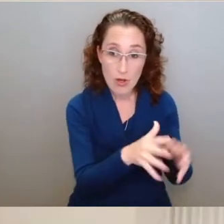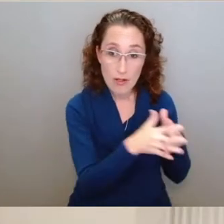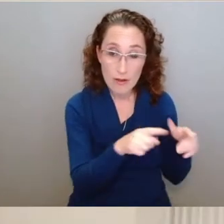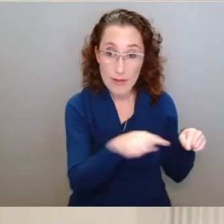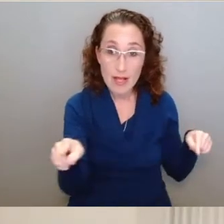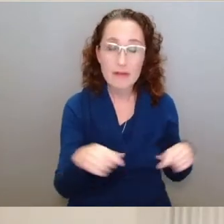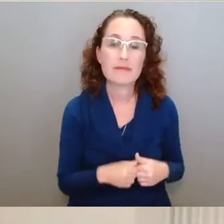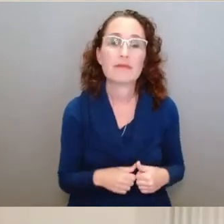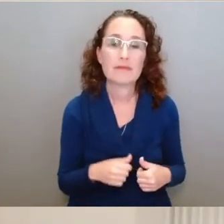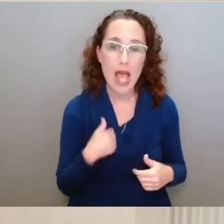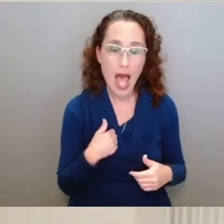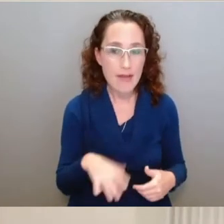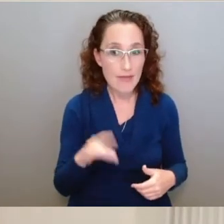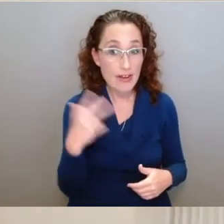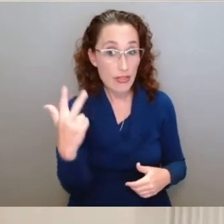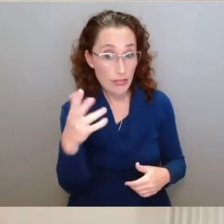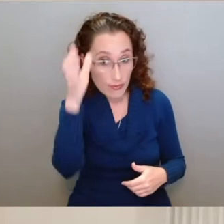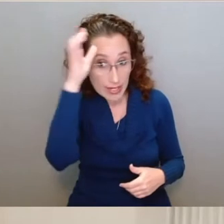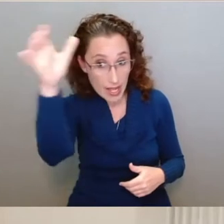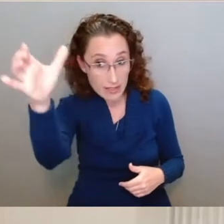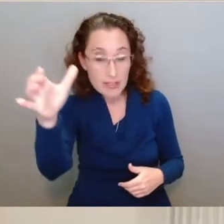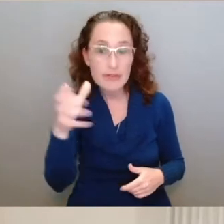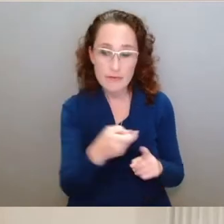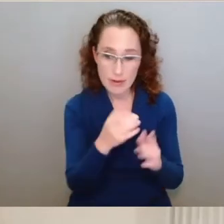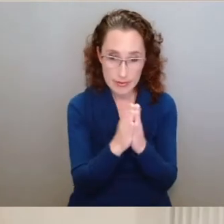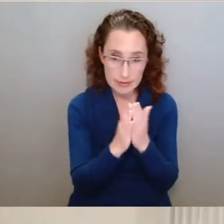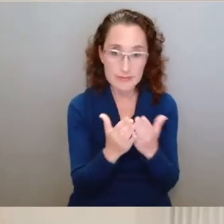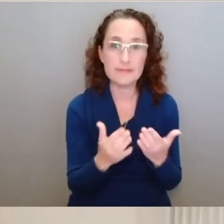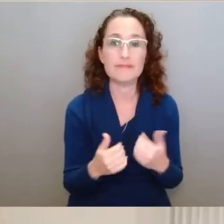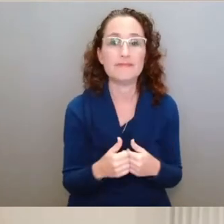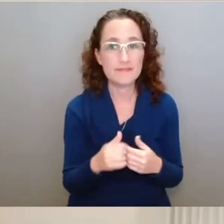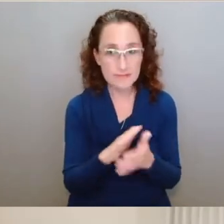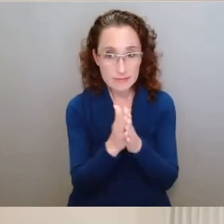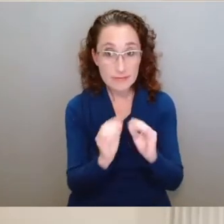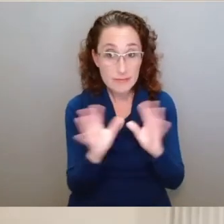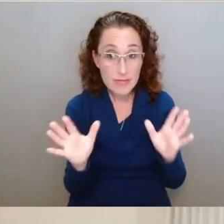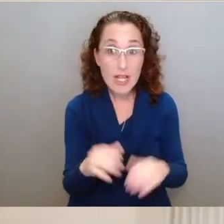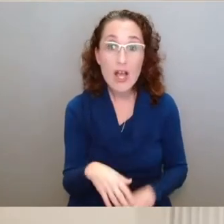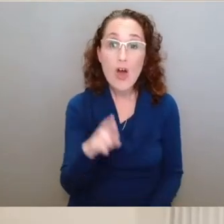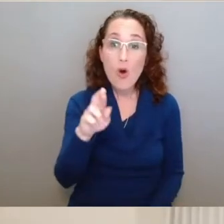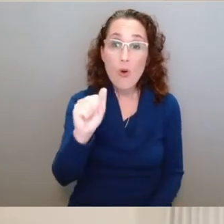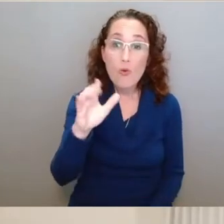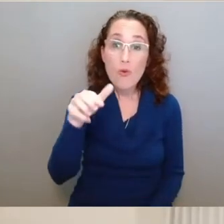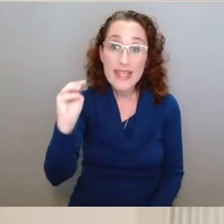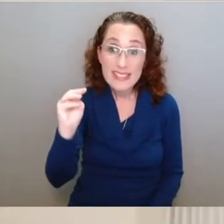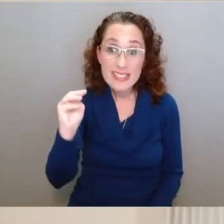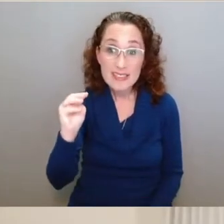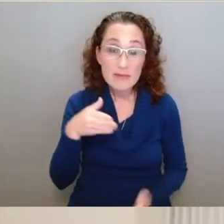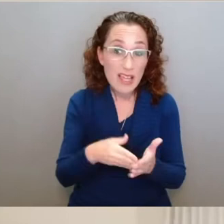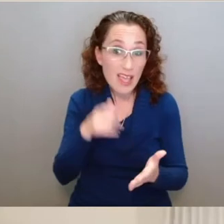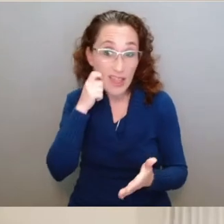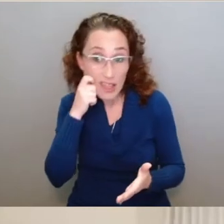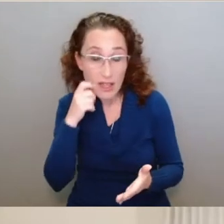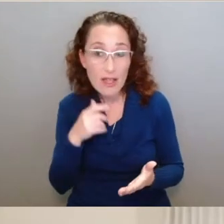core concepts that I share in the book that make it clear that racism in our